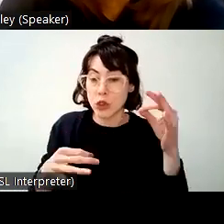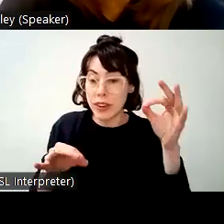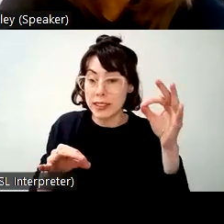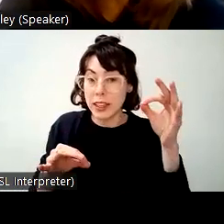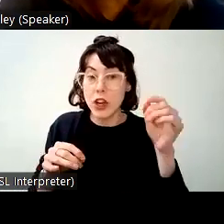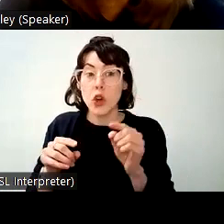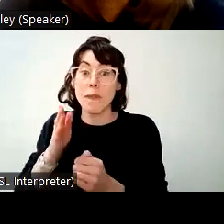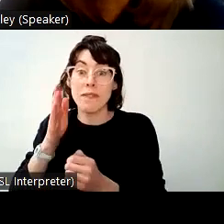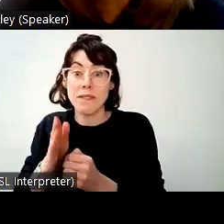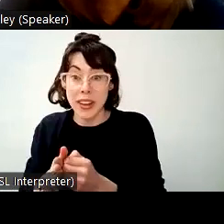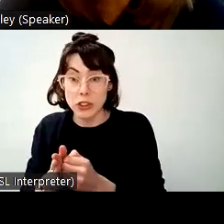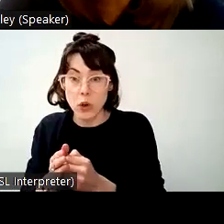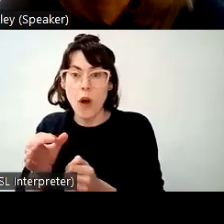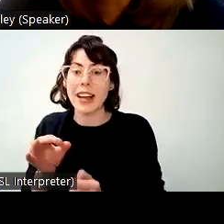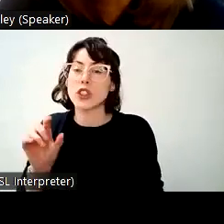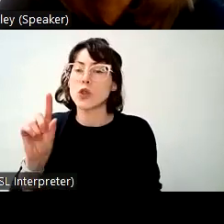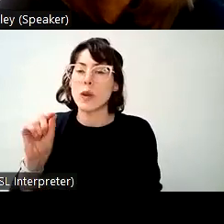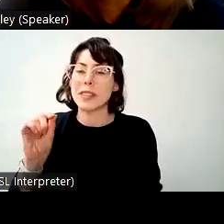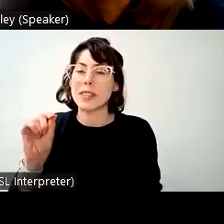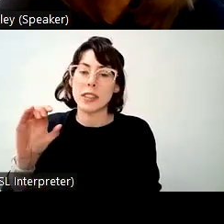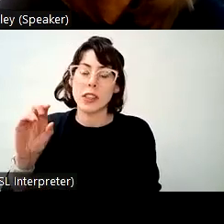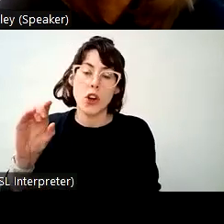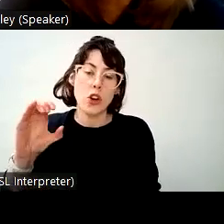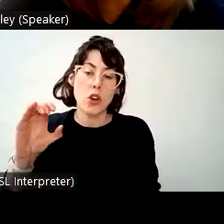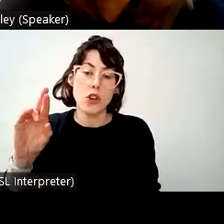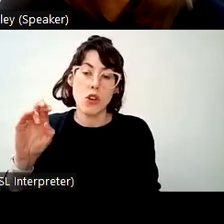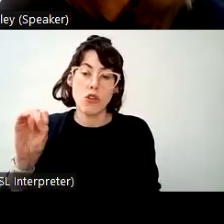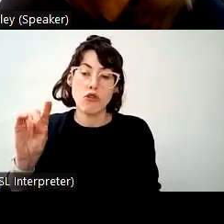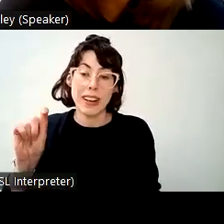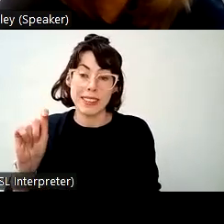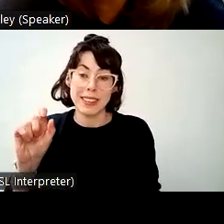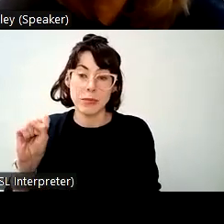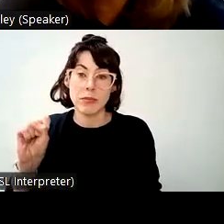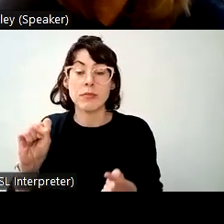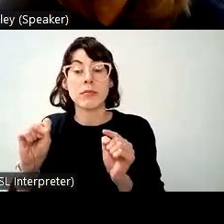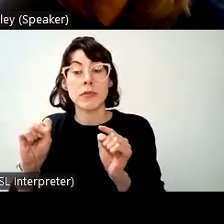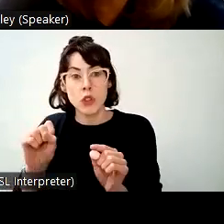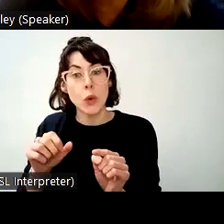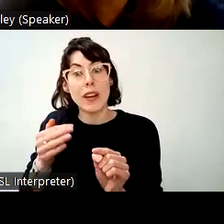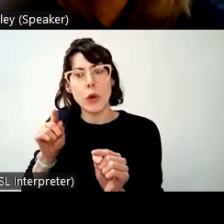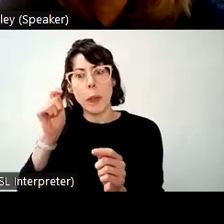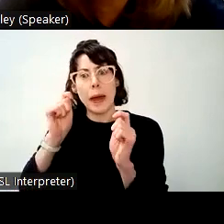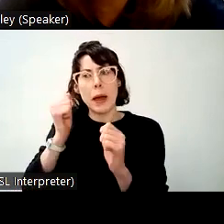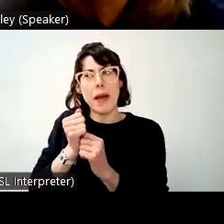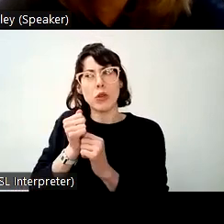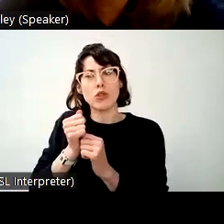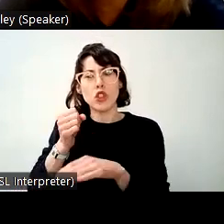of the certificate. And that's relevant because, you know, people might be considering this as a pathway to further study, and I know that there